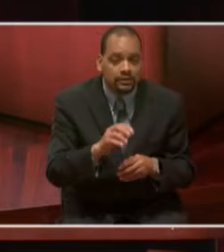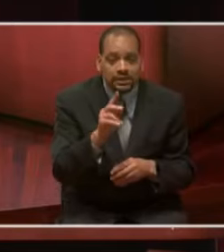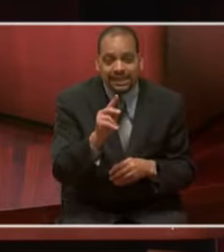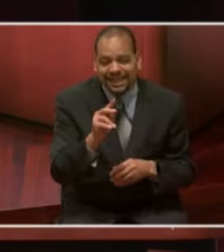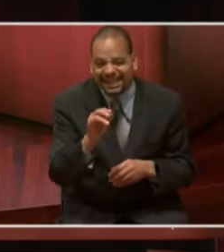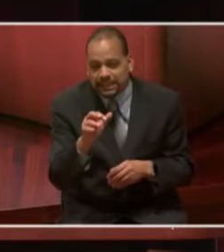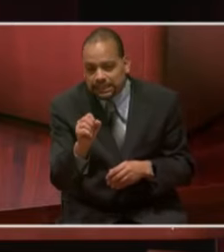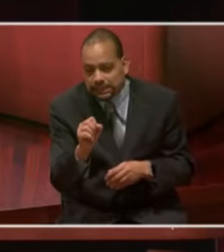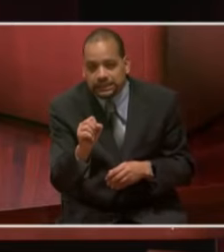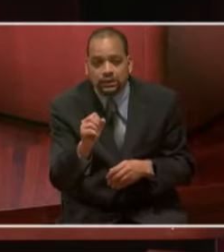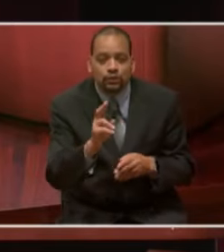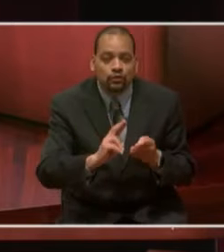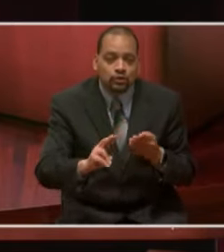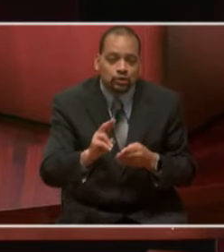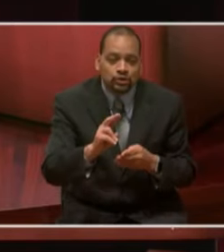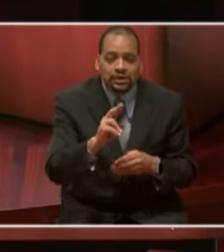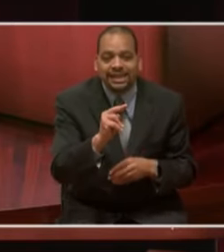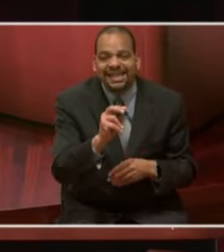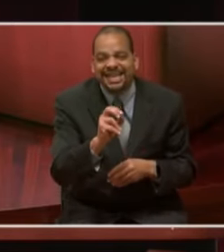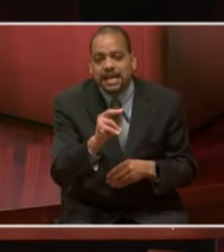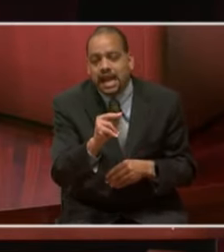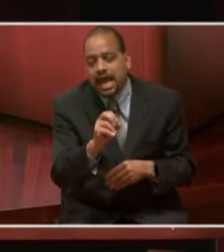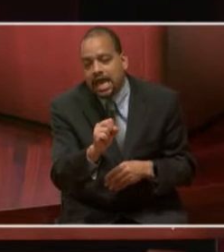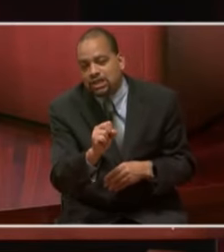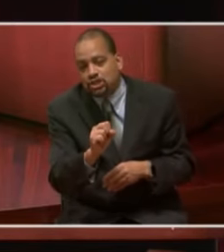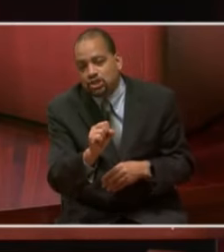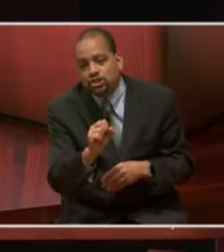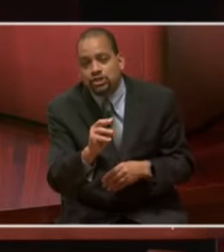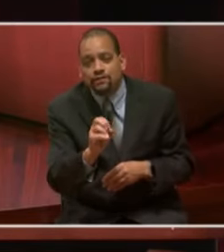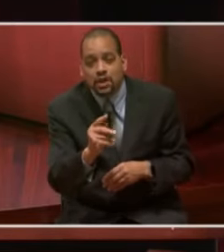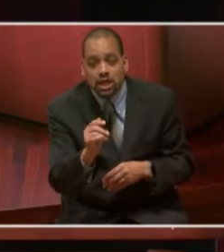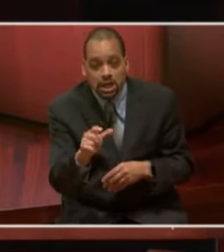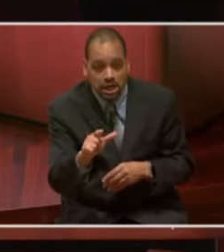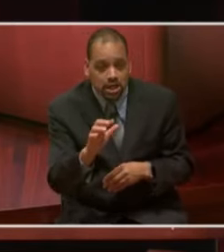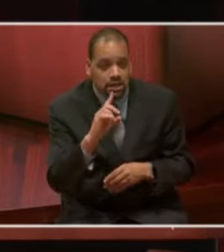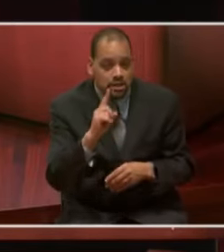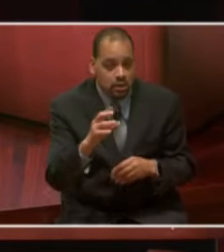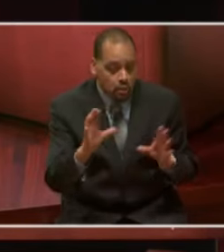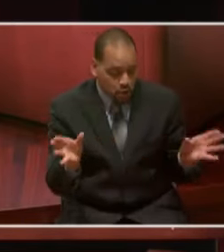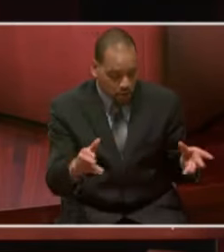I'm going to open in a way that might be slightly redundant with the congressman. I am